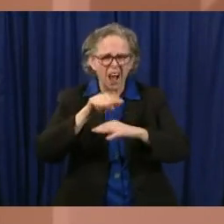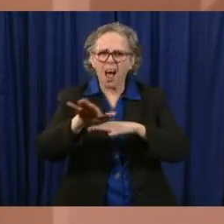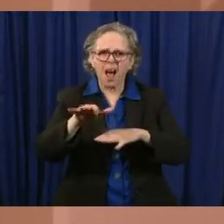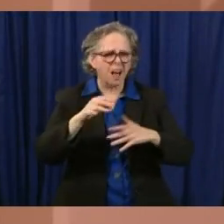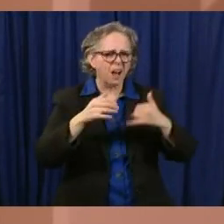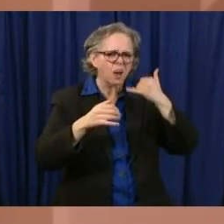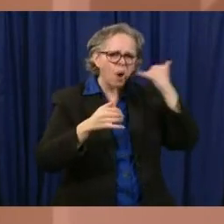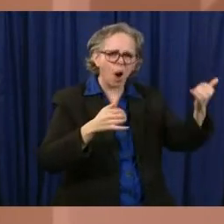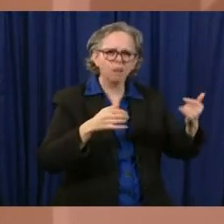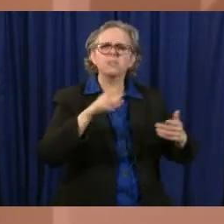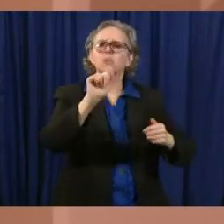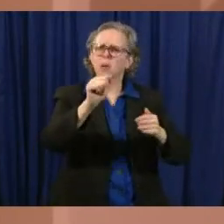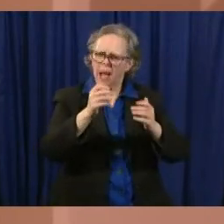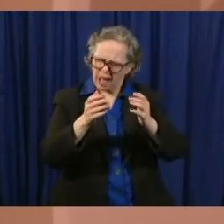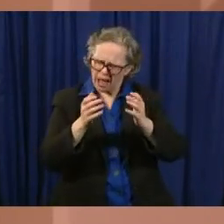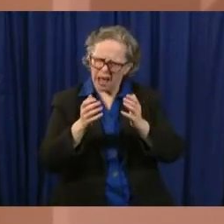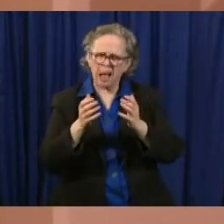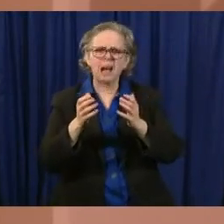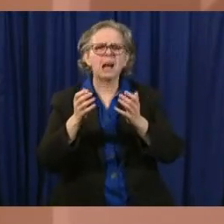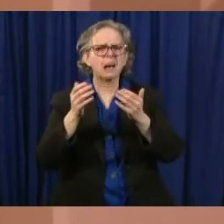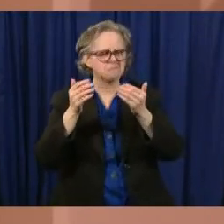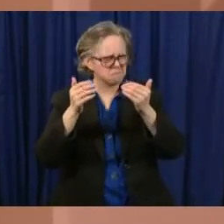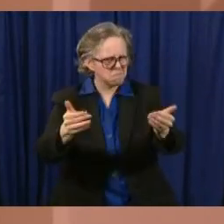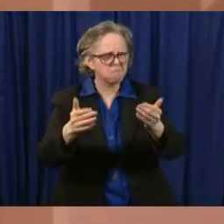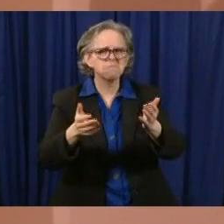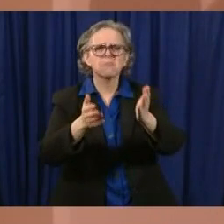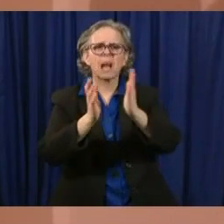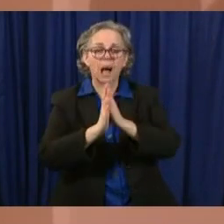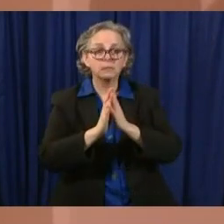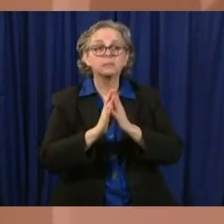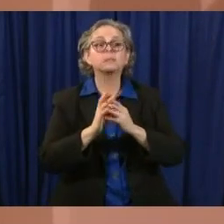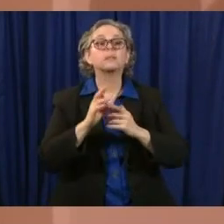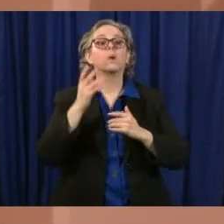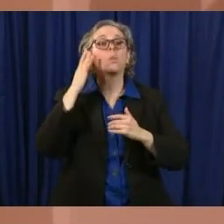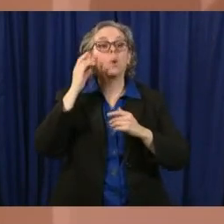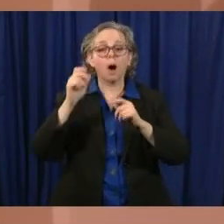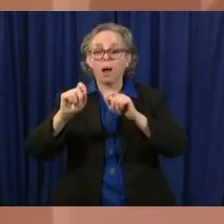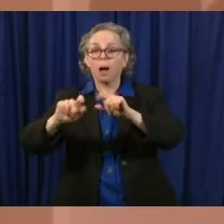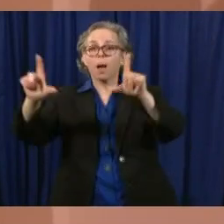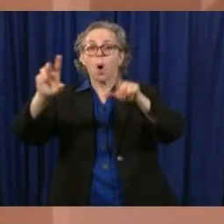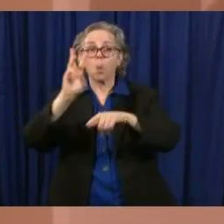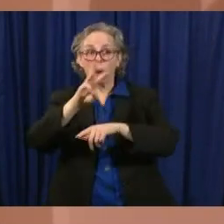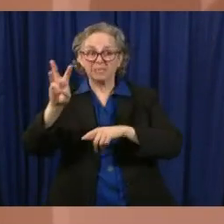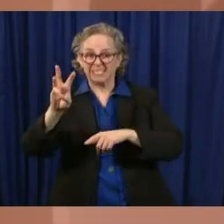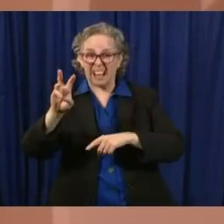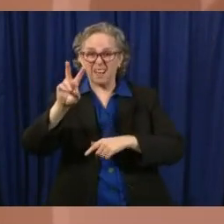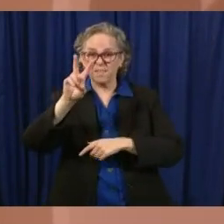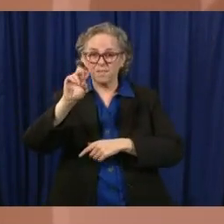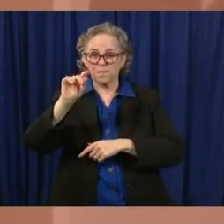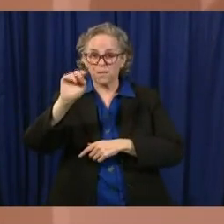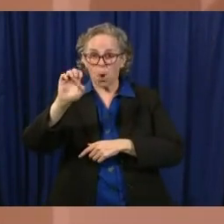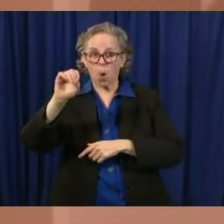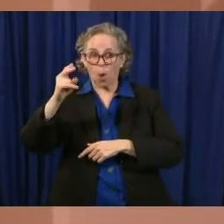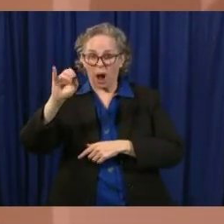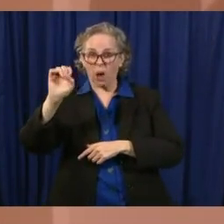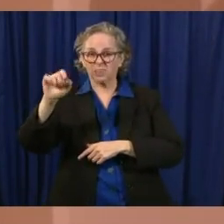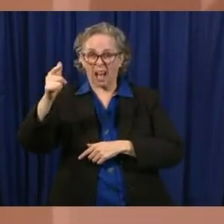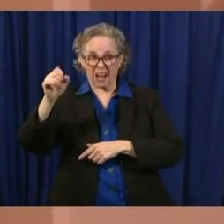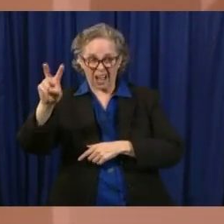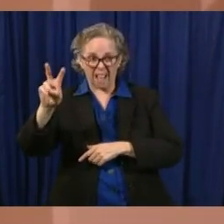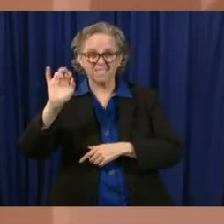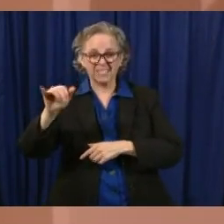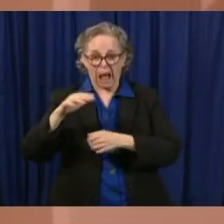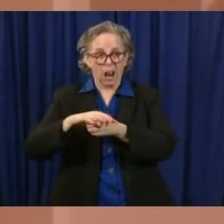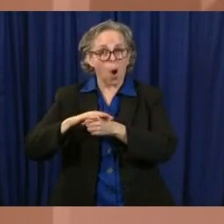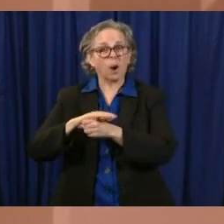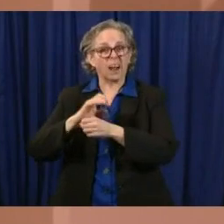board of elections in most cases and track that ballot from the time you send it back to make sure that it was received and to